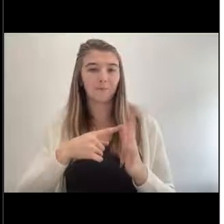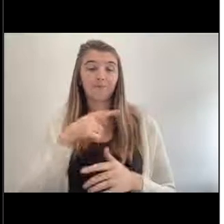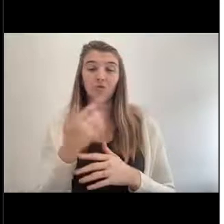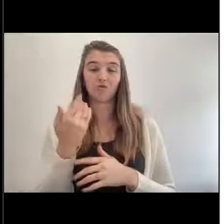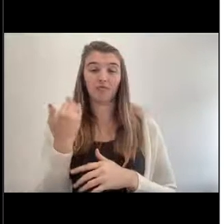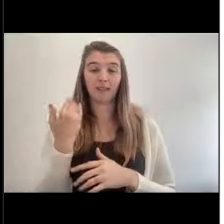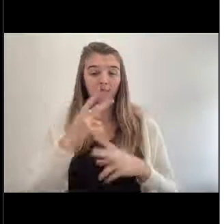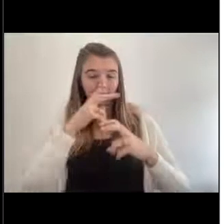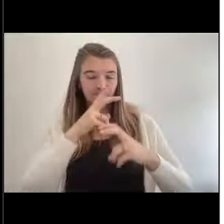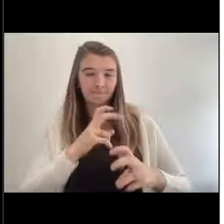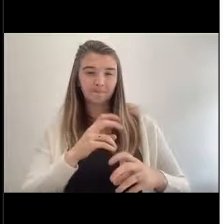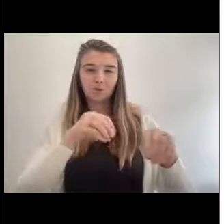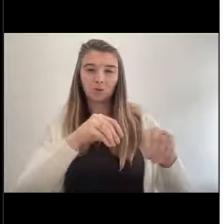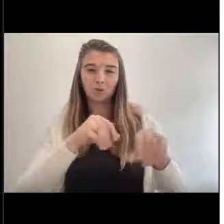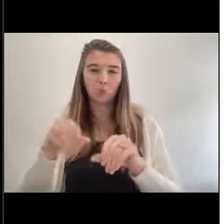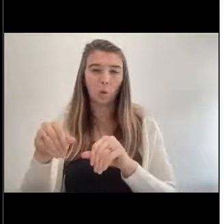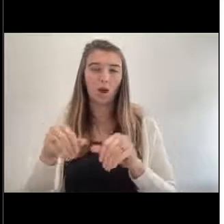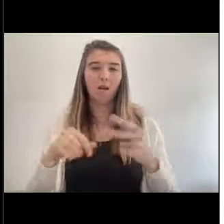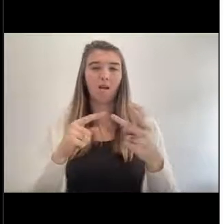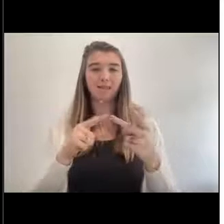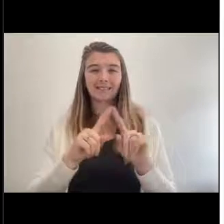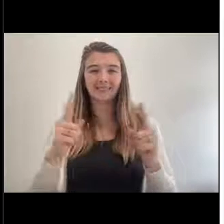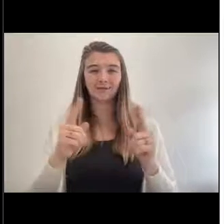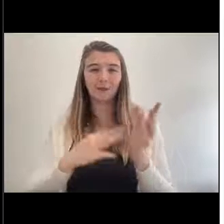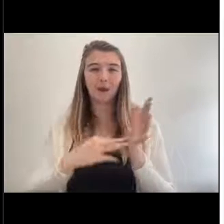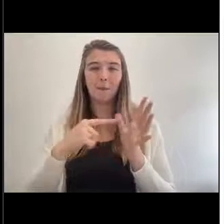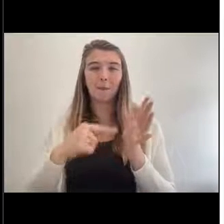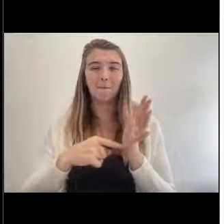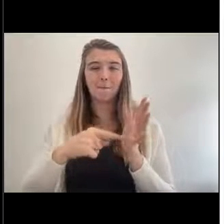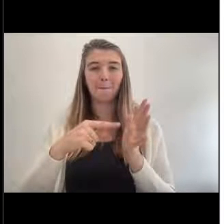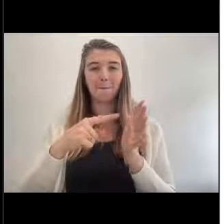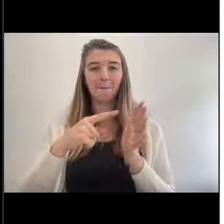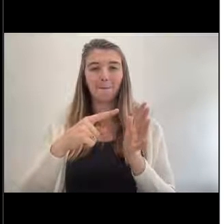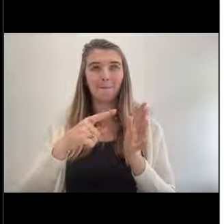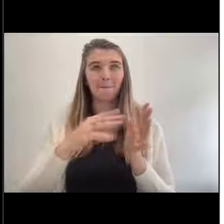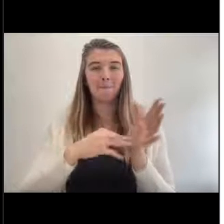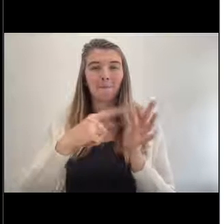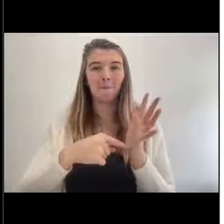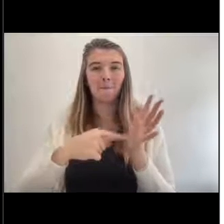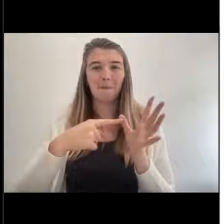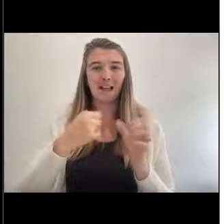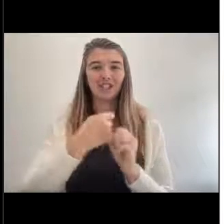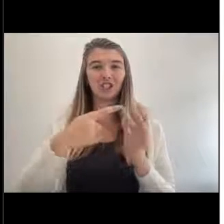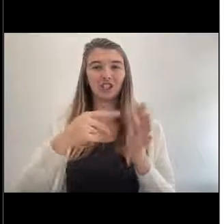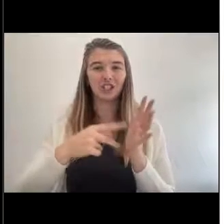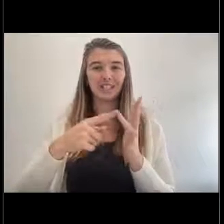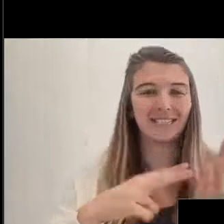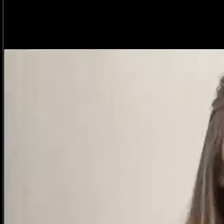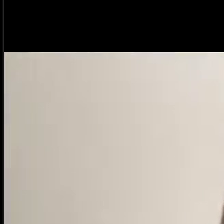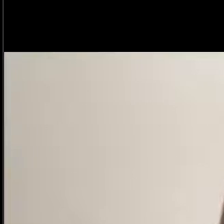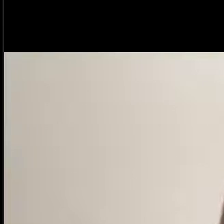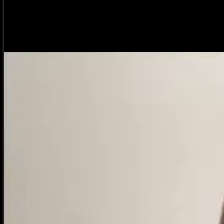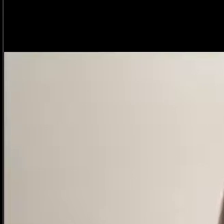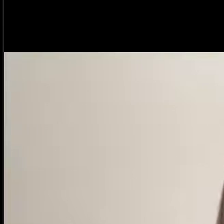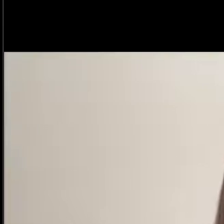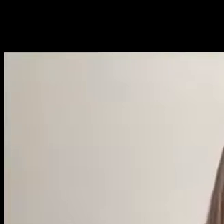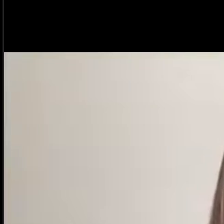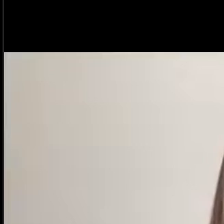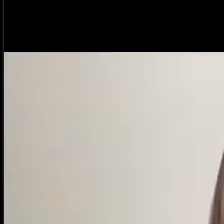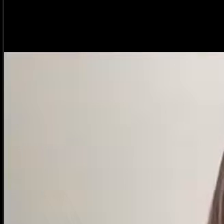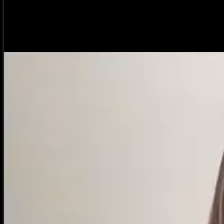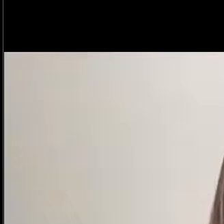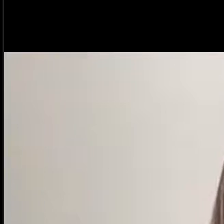some plastosphere metagenome studies. And it's the plastosphere she's going to talk to us about today. So take it away, Robin.